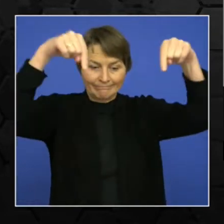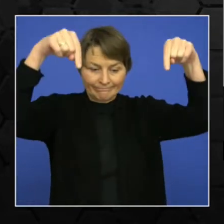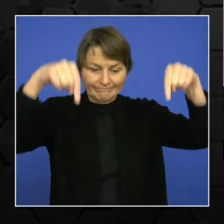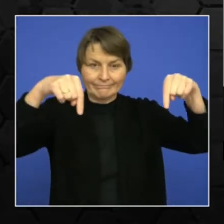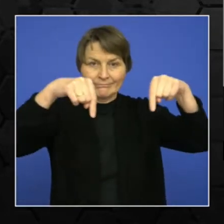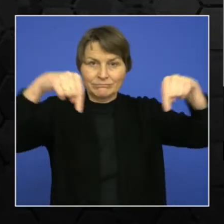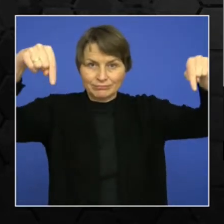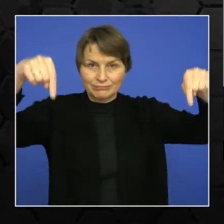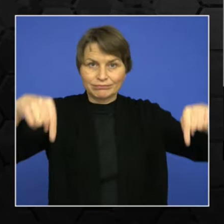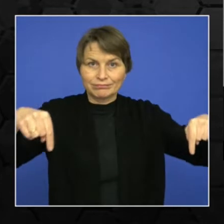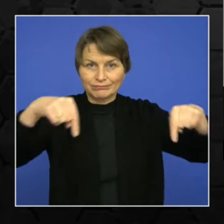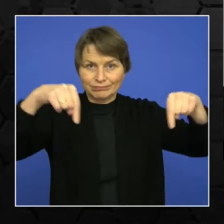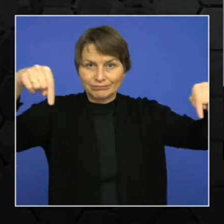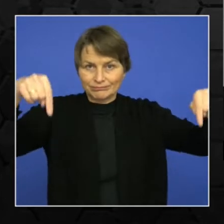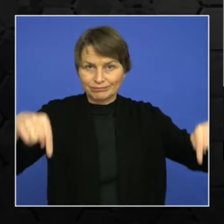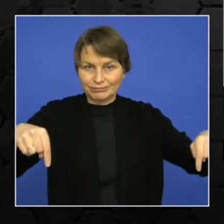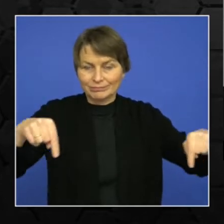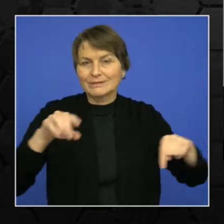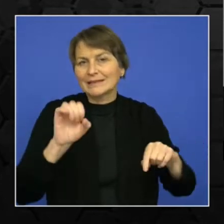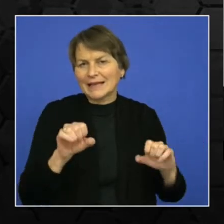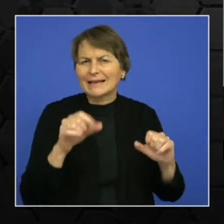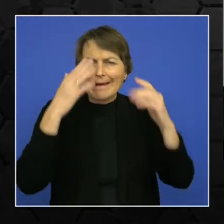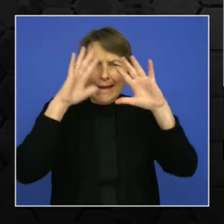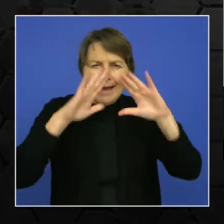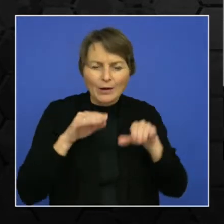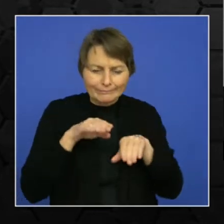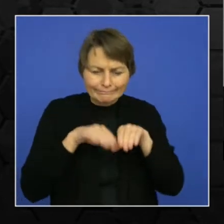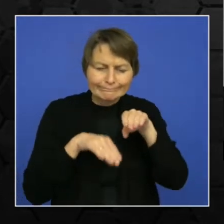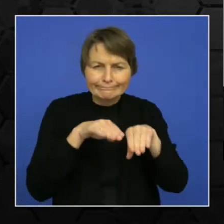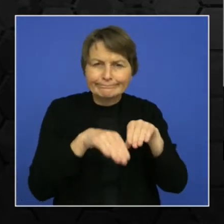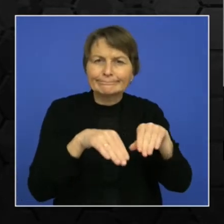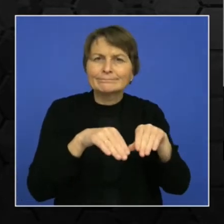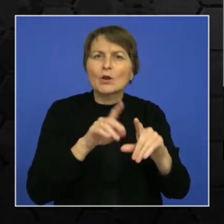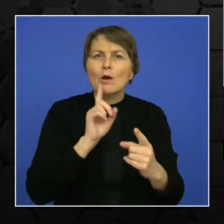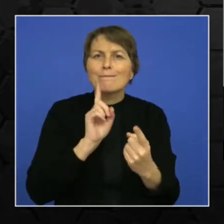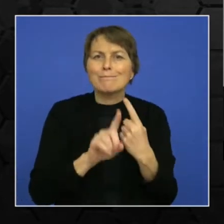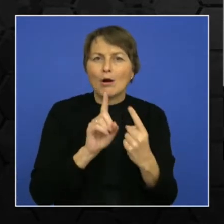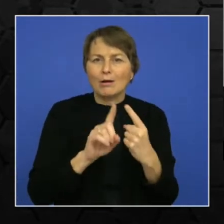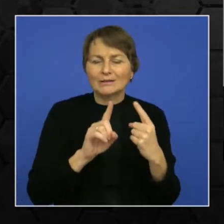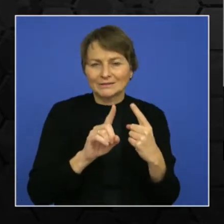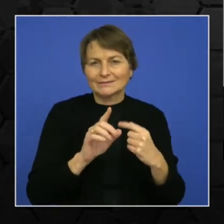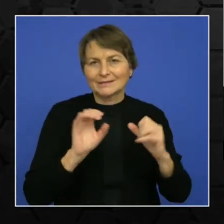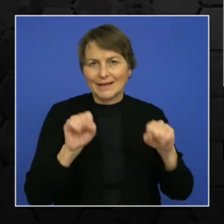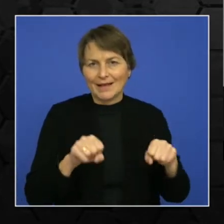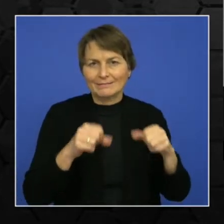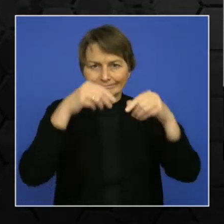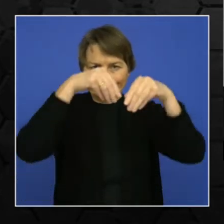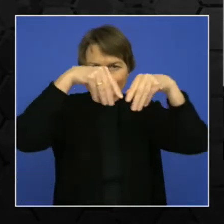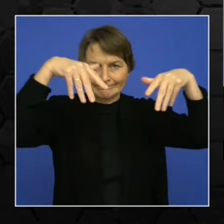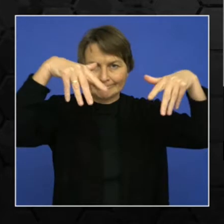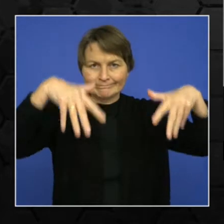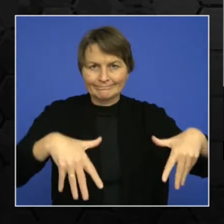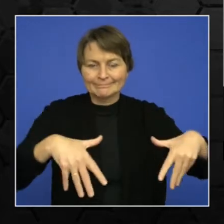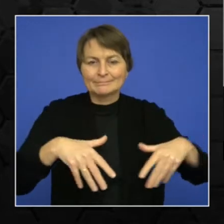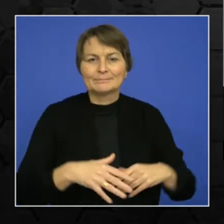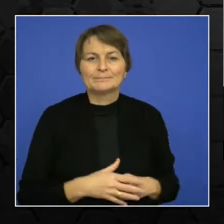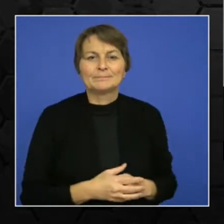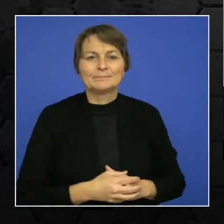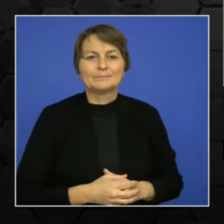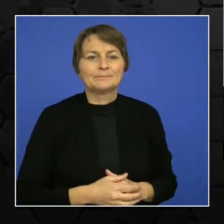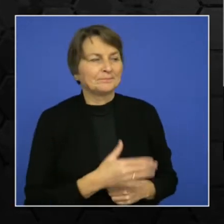So entering into services, and let's say we offer emergency and trauma as one of the service, ICU and